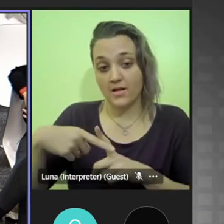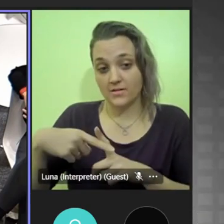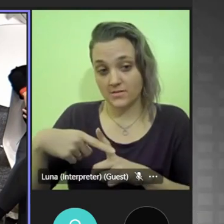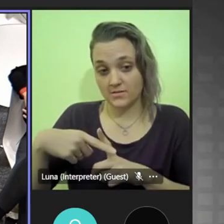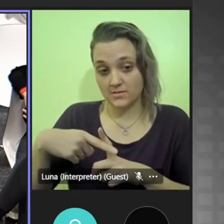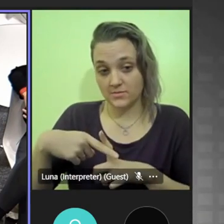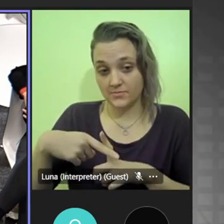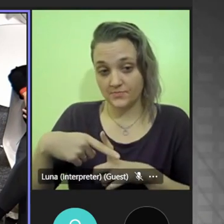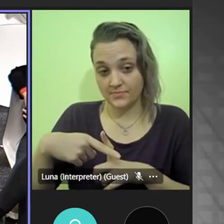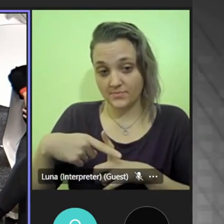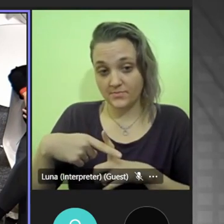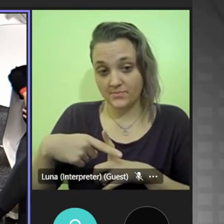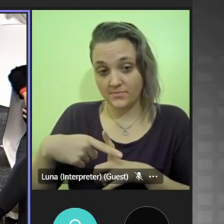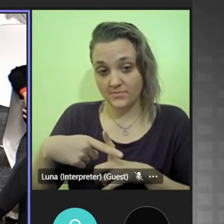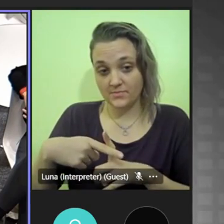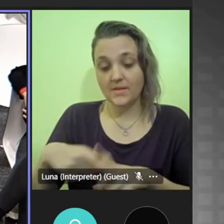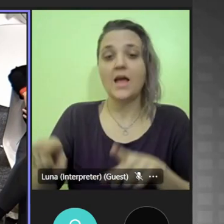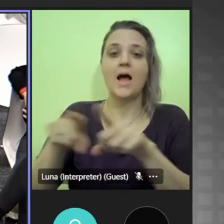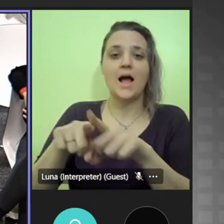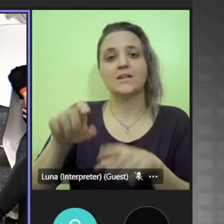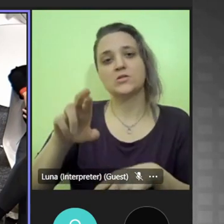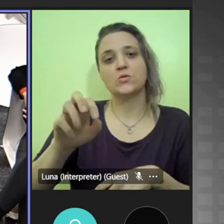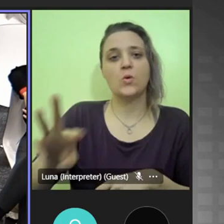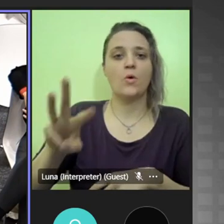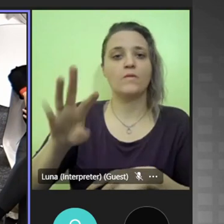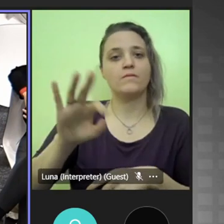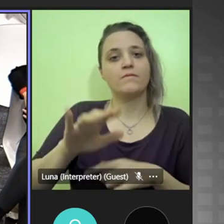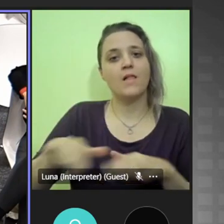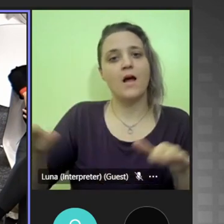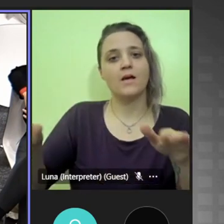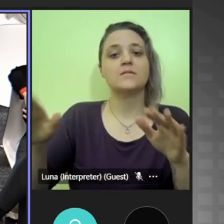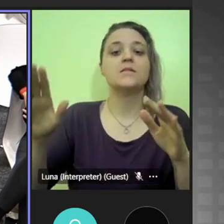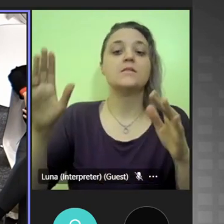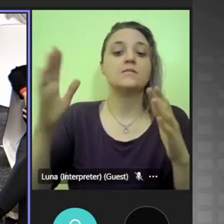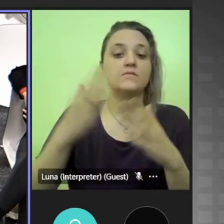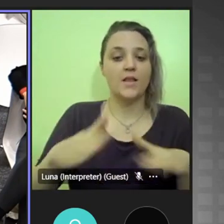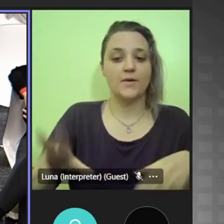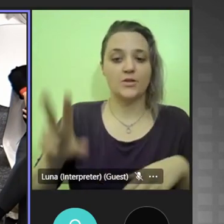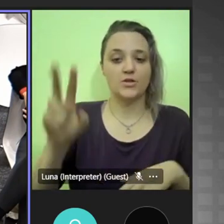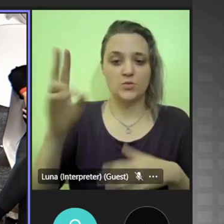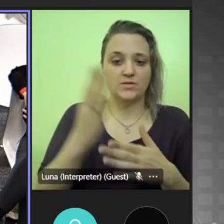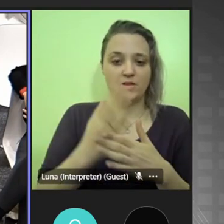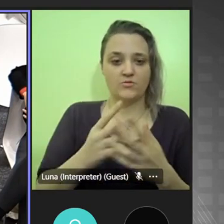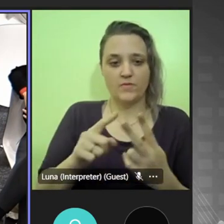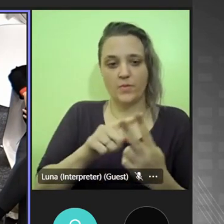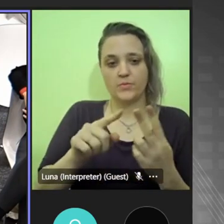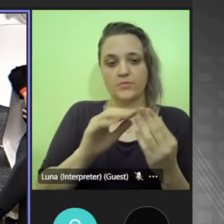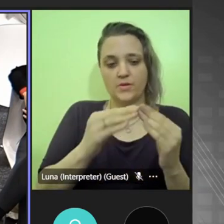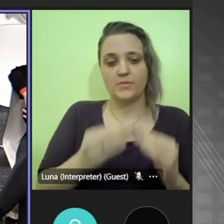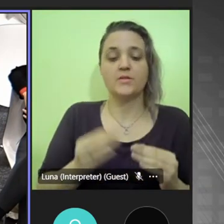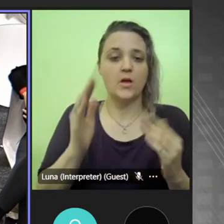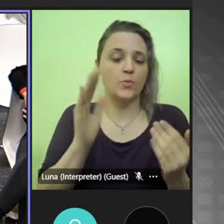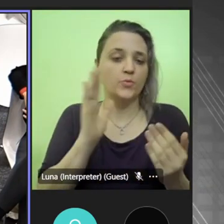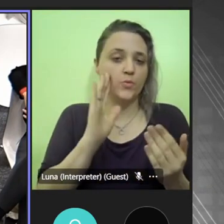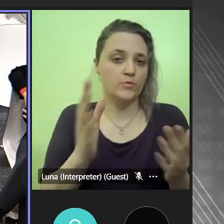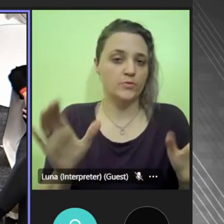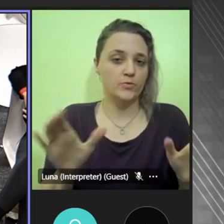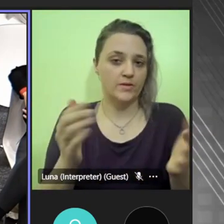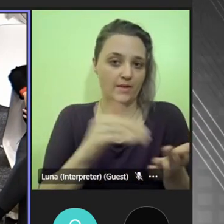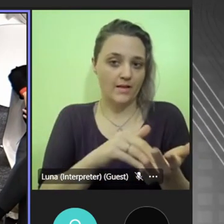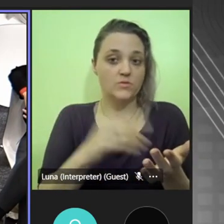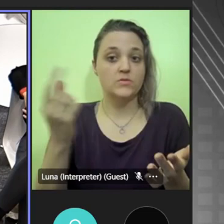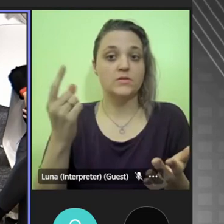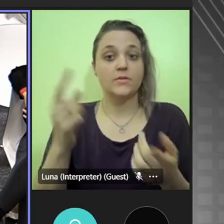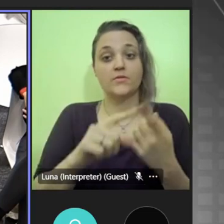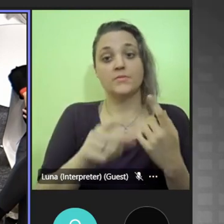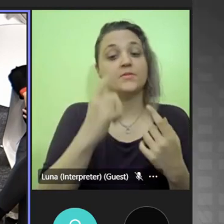train plus the, as the crow flies, mileage divided by 2. It's the average of those two numbers. I would hope